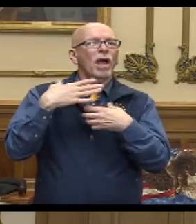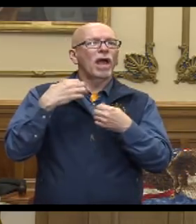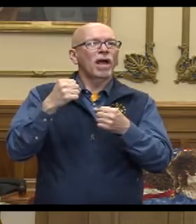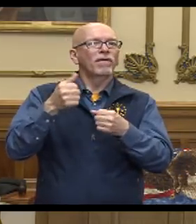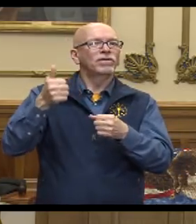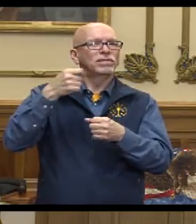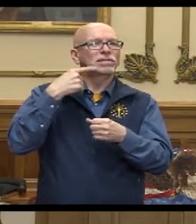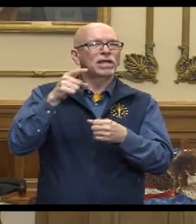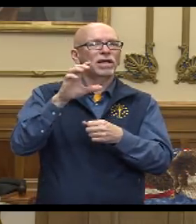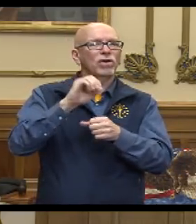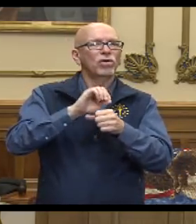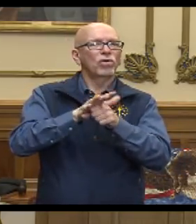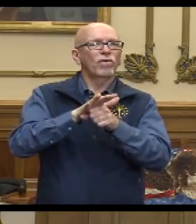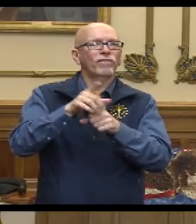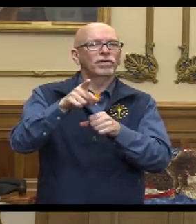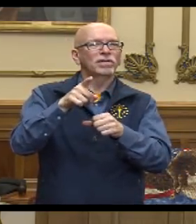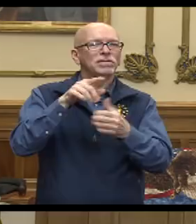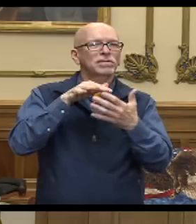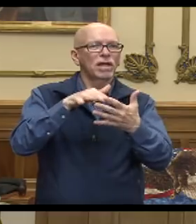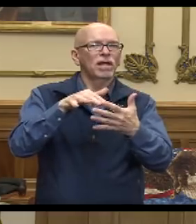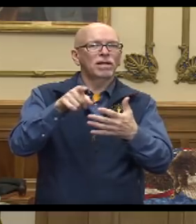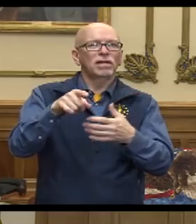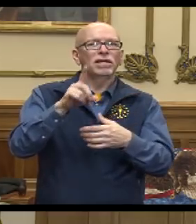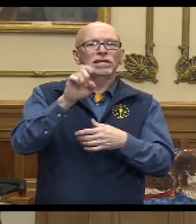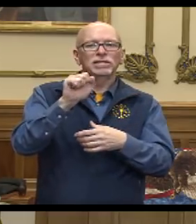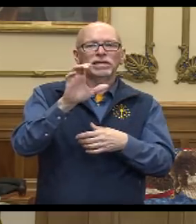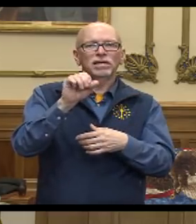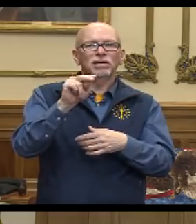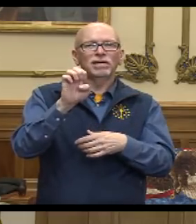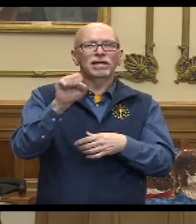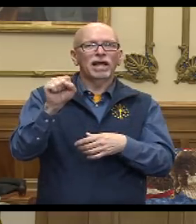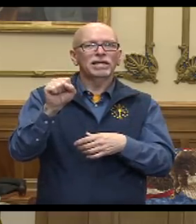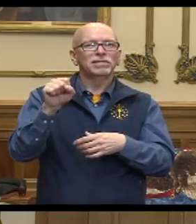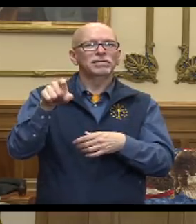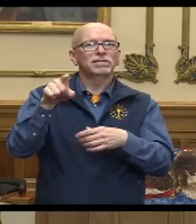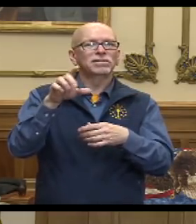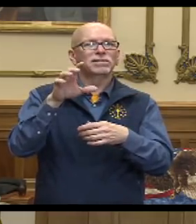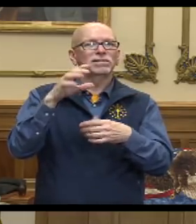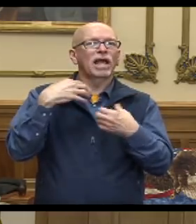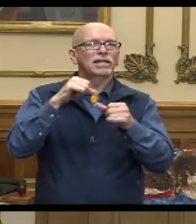a COVID-19 prevalence study. It's with Deaconess Health System and IU School